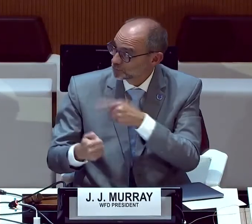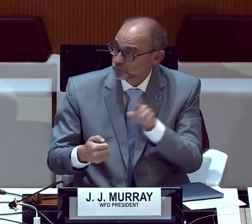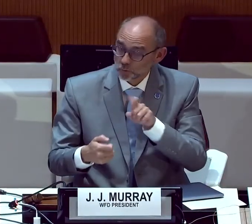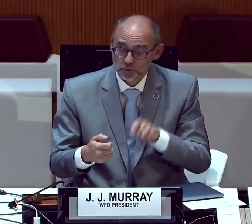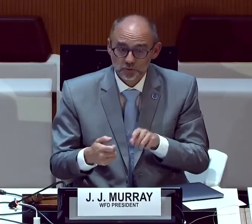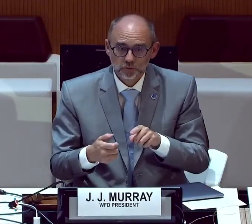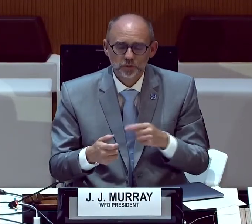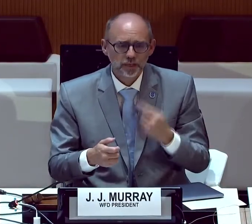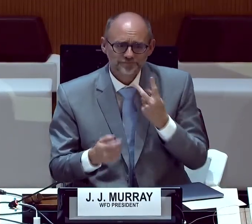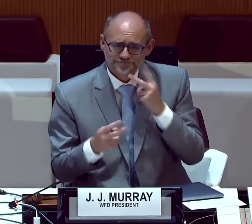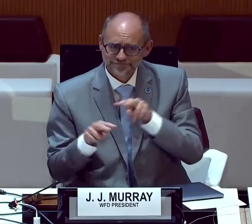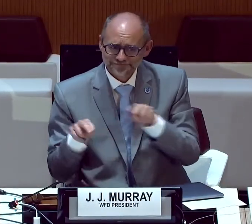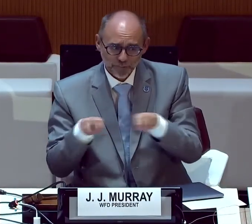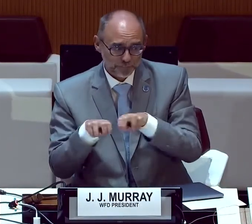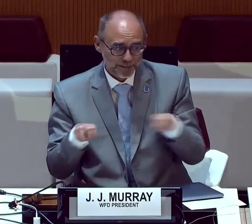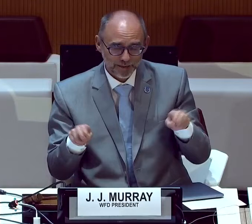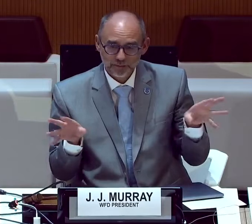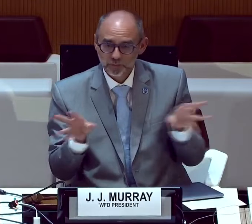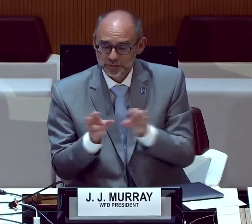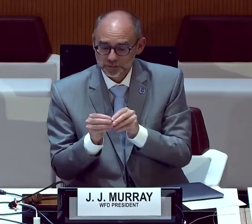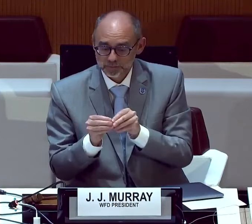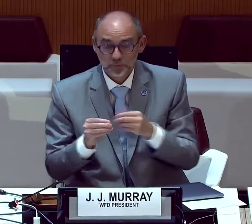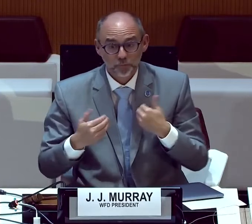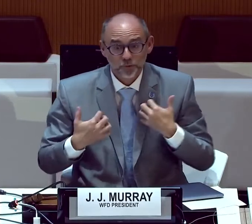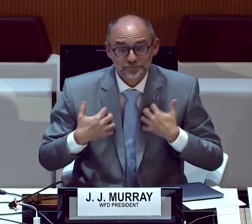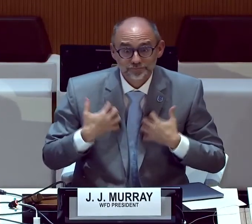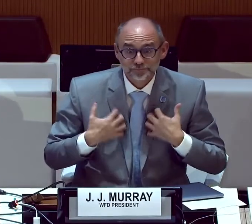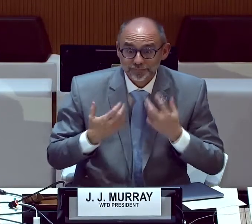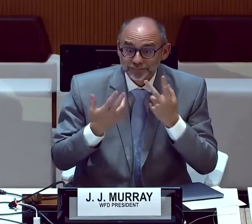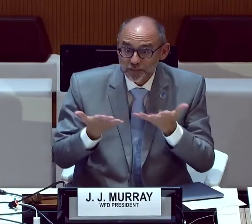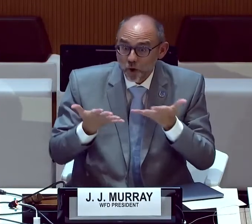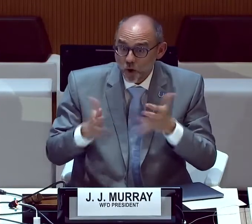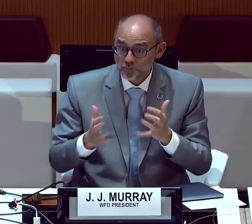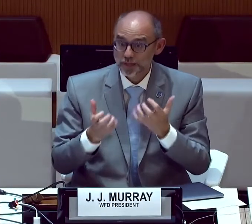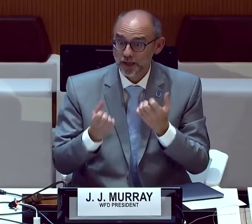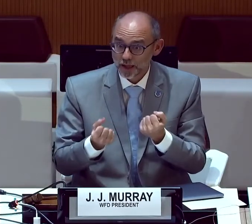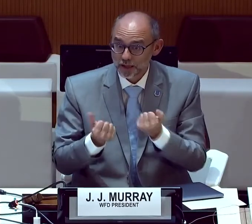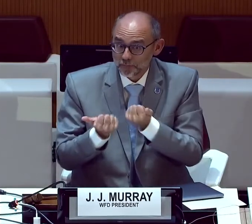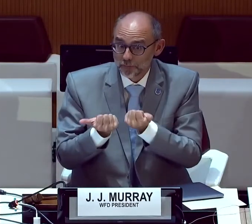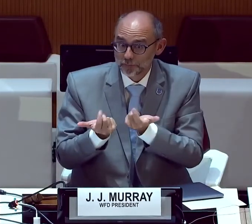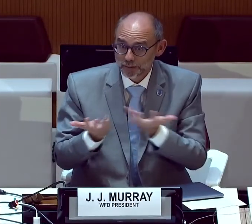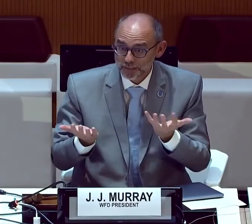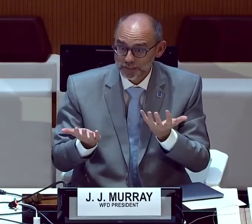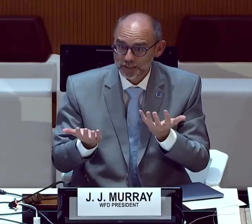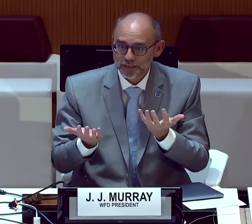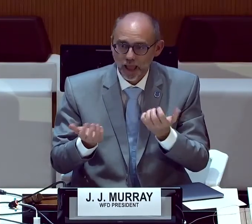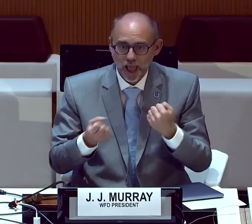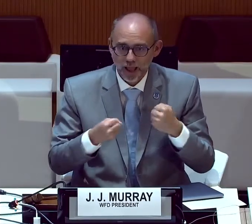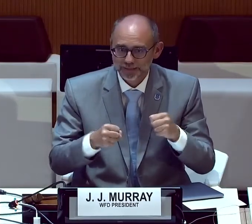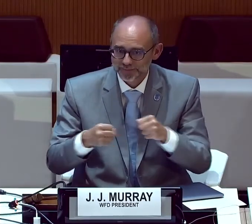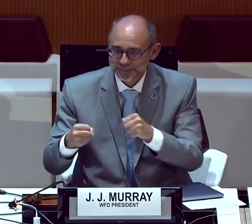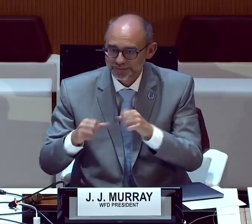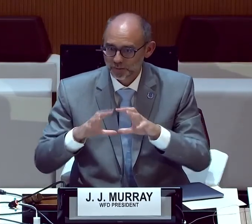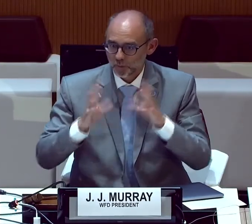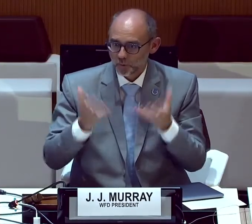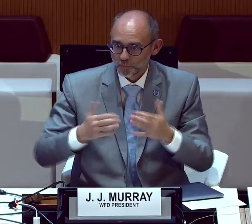Thank you, Madam Chair. I think my takeaways from the panel have been very exciting. I think there